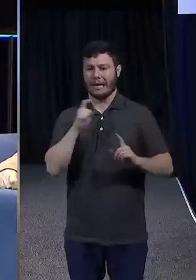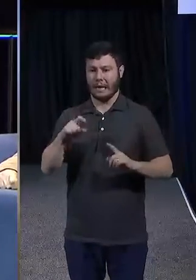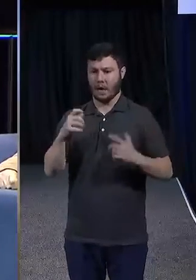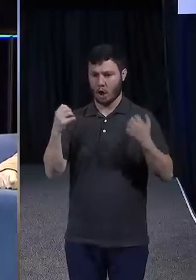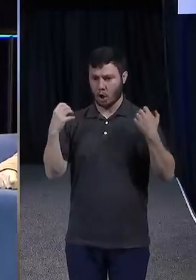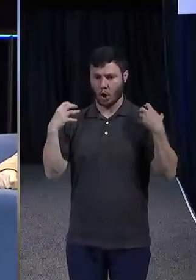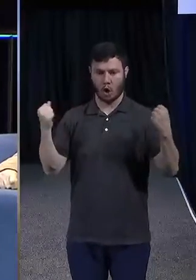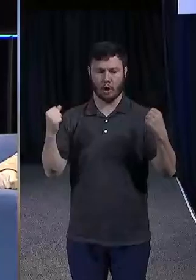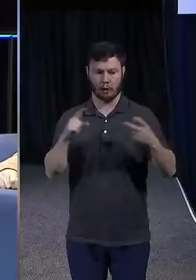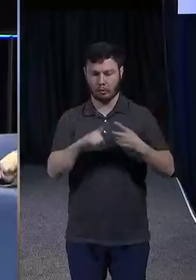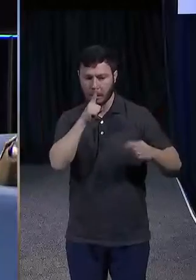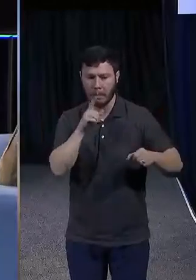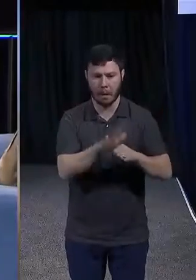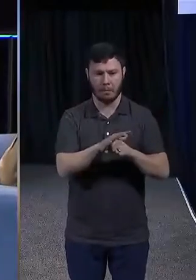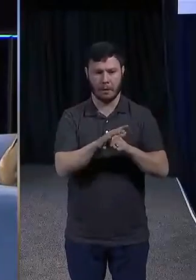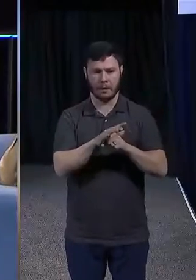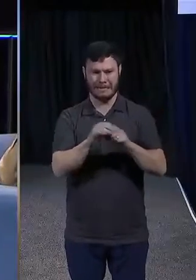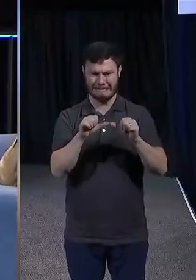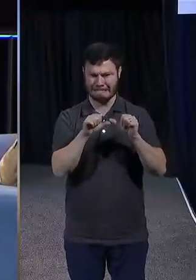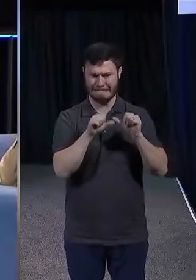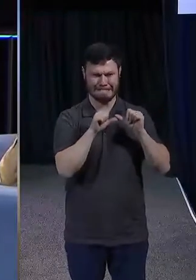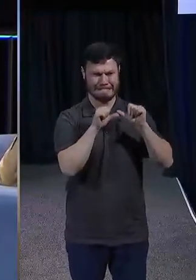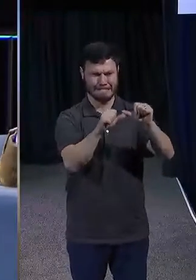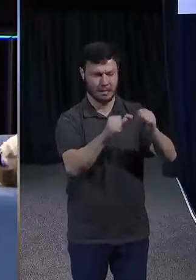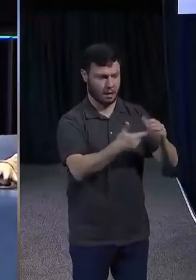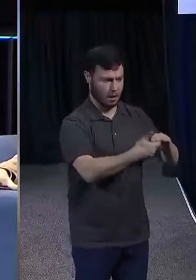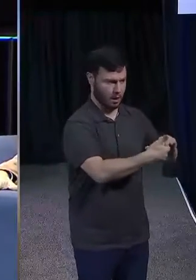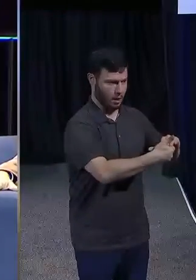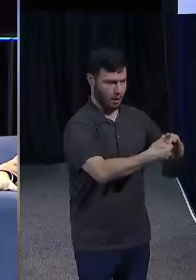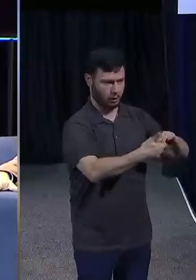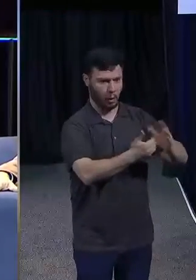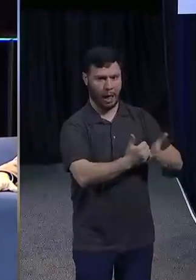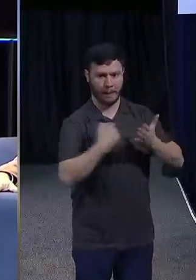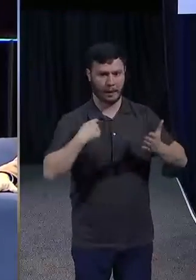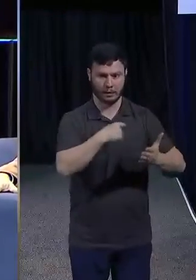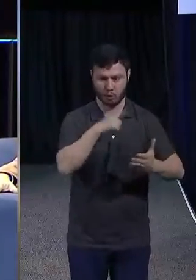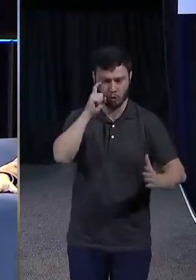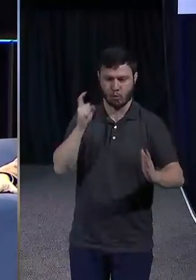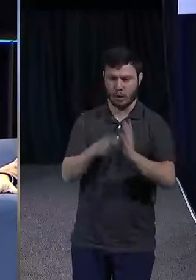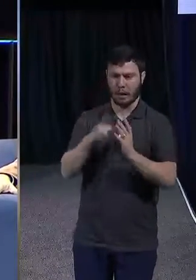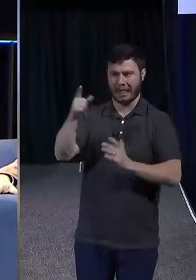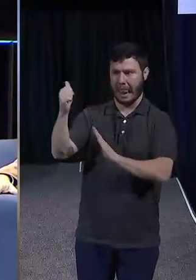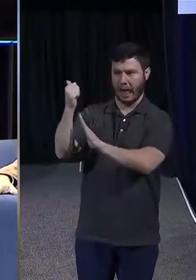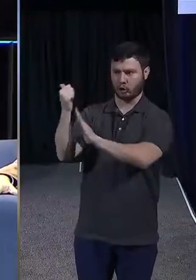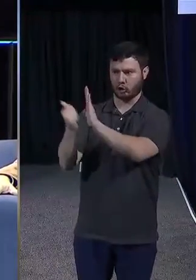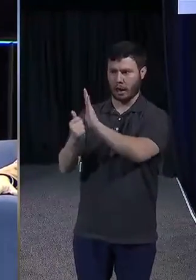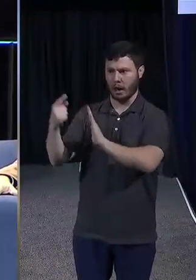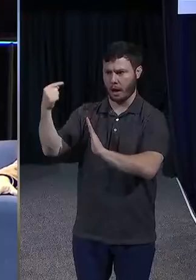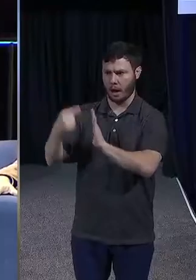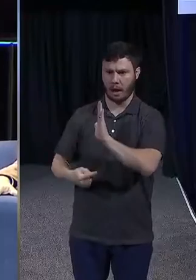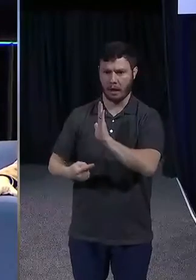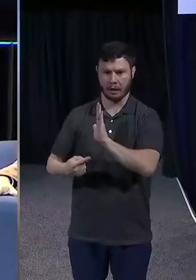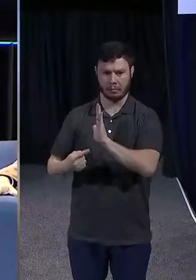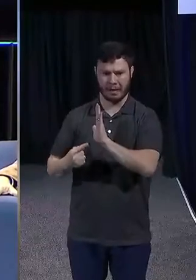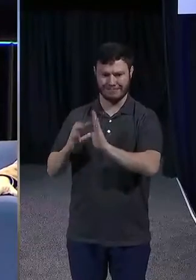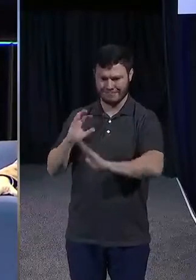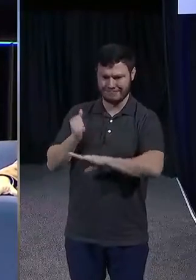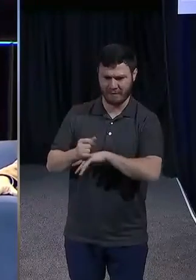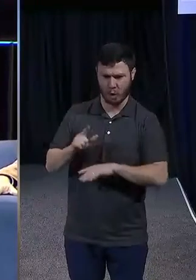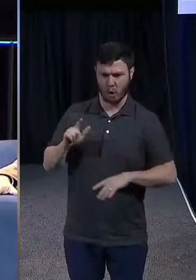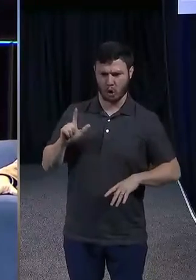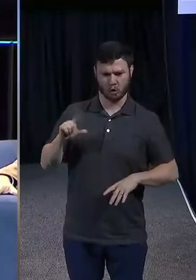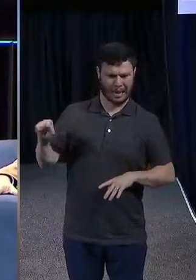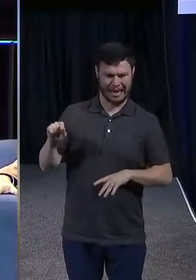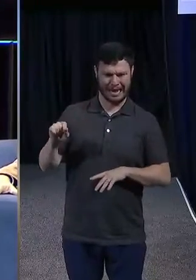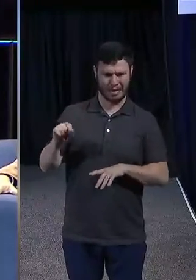will take a steady hand to recognize that this agenda has been in the making for 20, 25